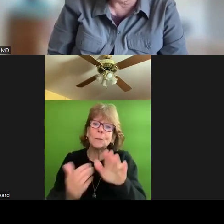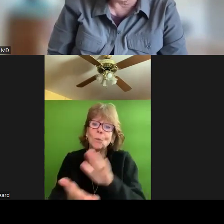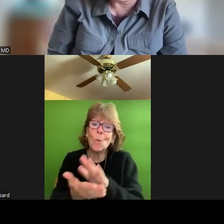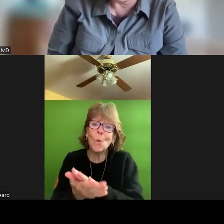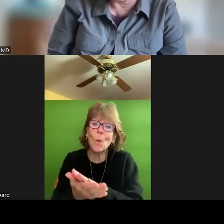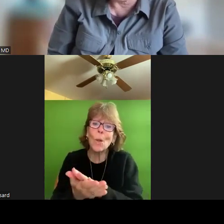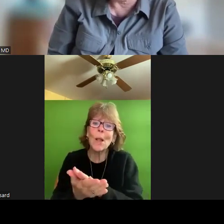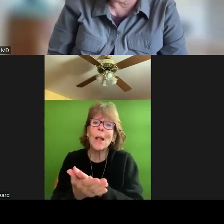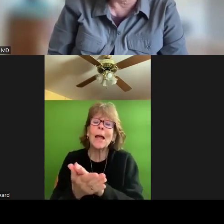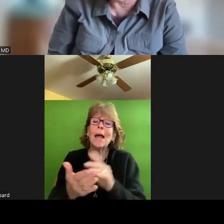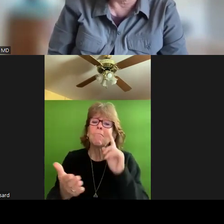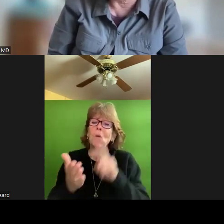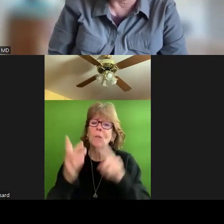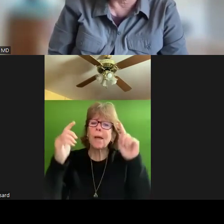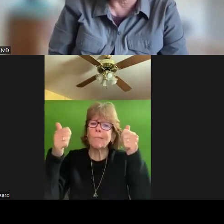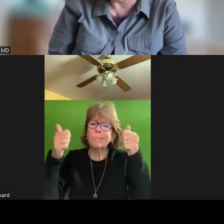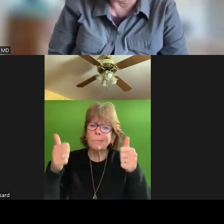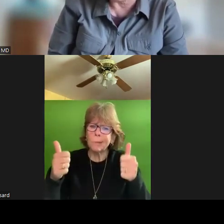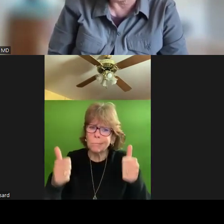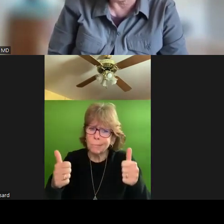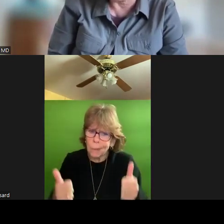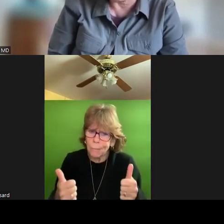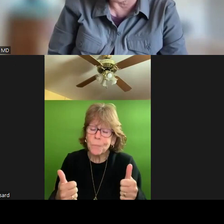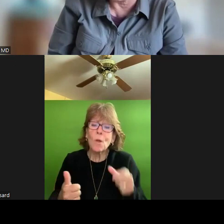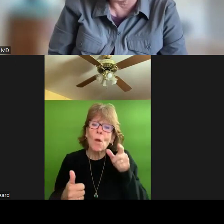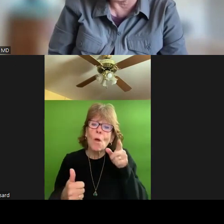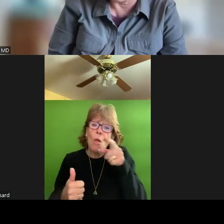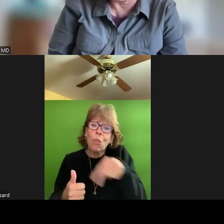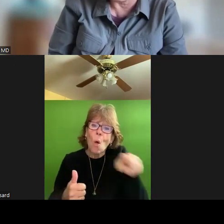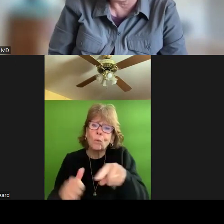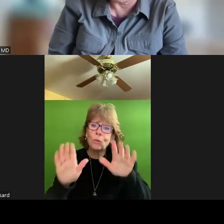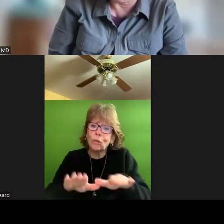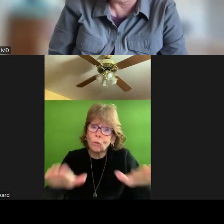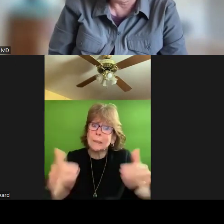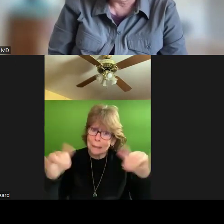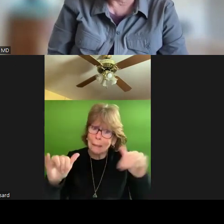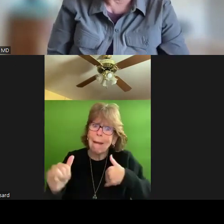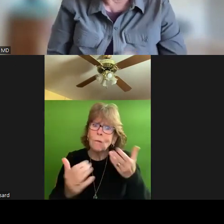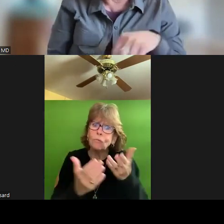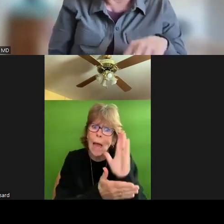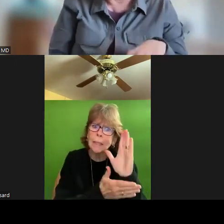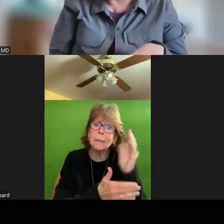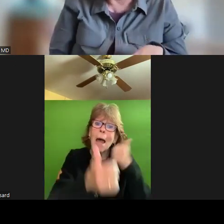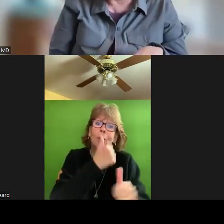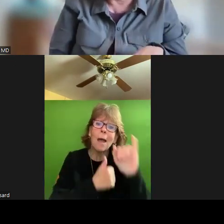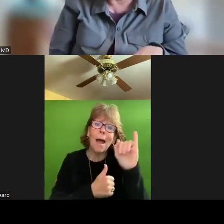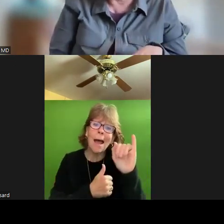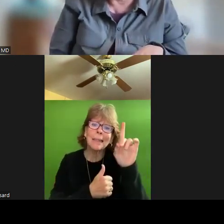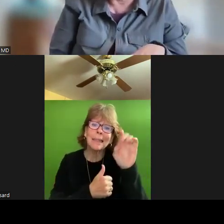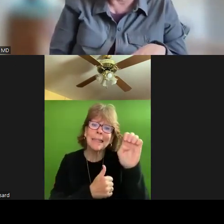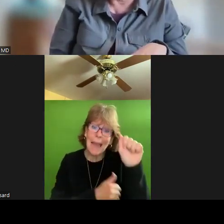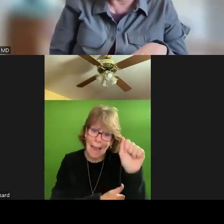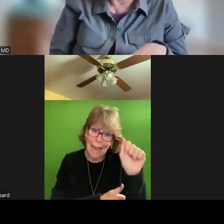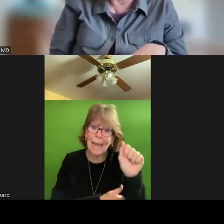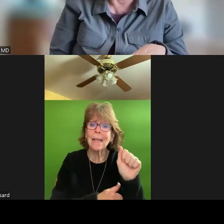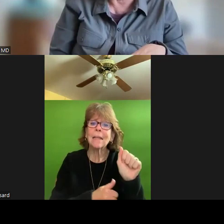and explain that these children have rights under the law, either under IDEA Part B, or if they don't meet the qualification for